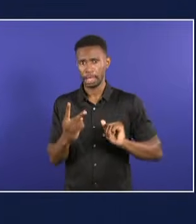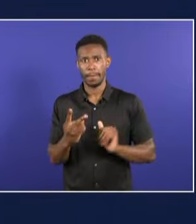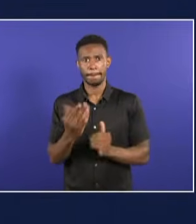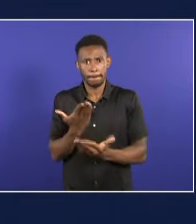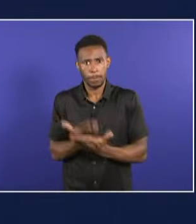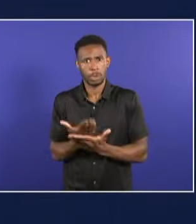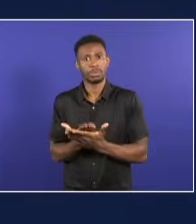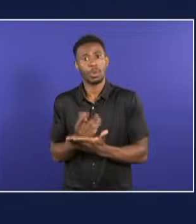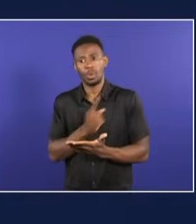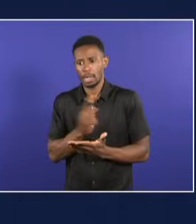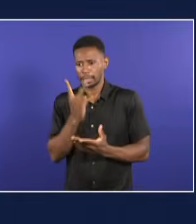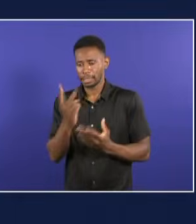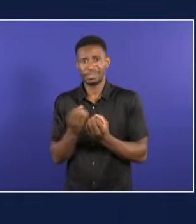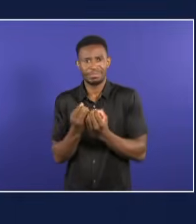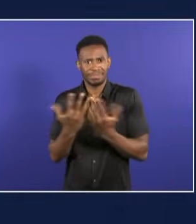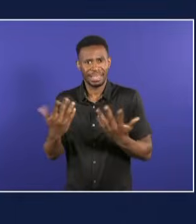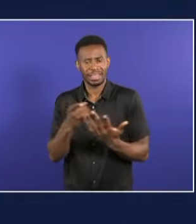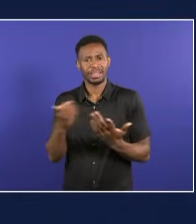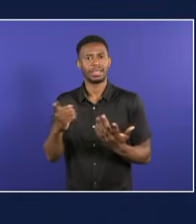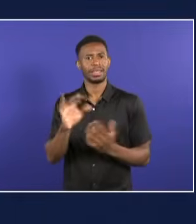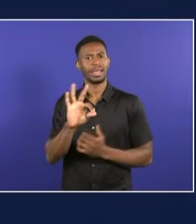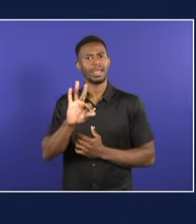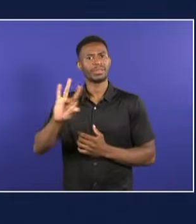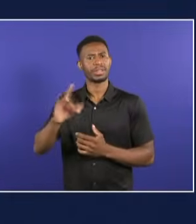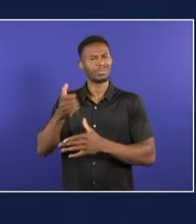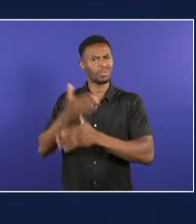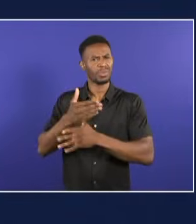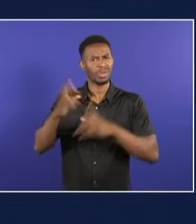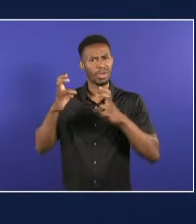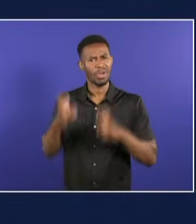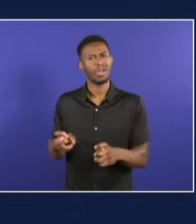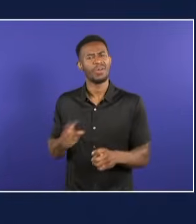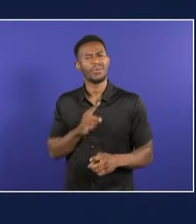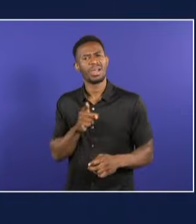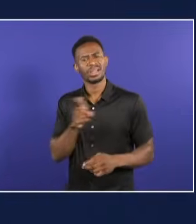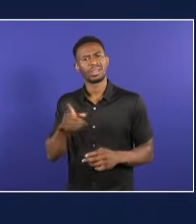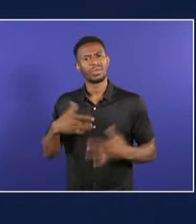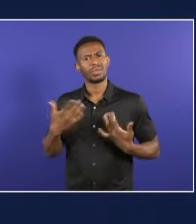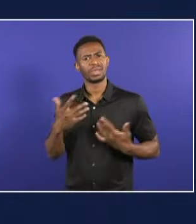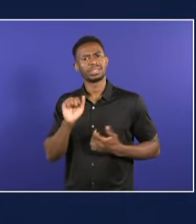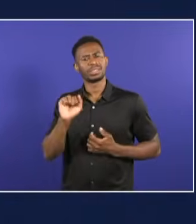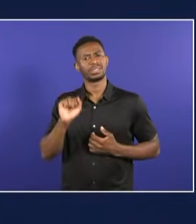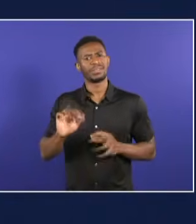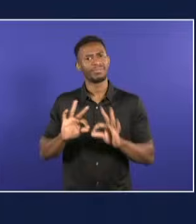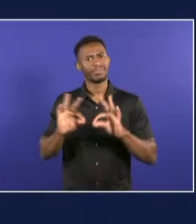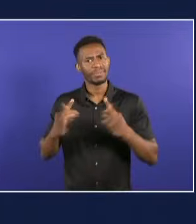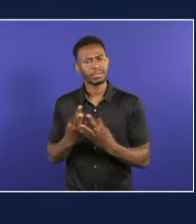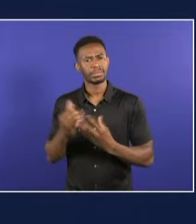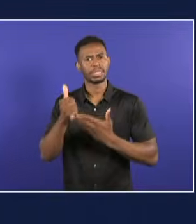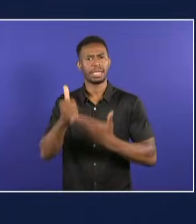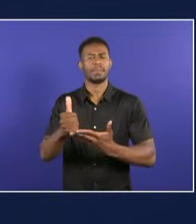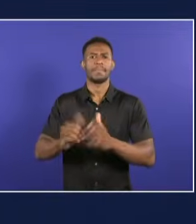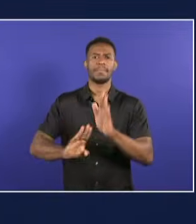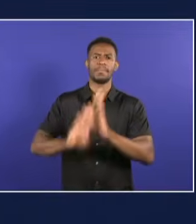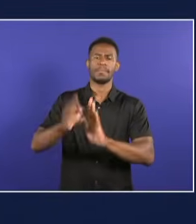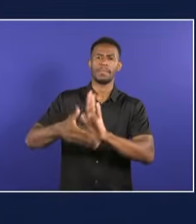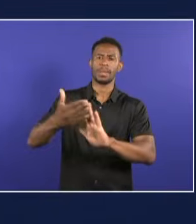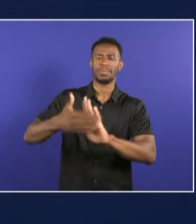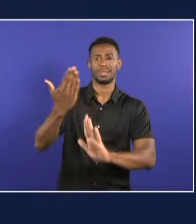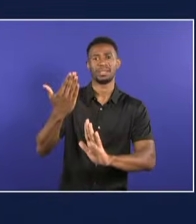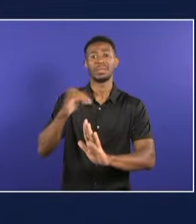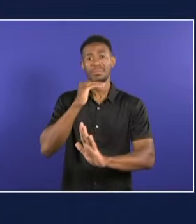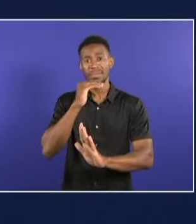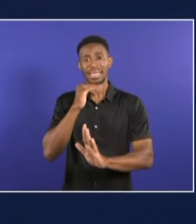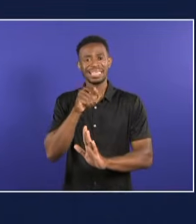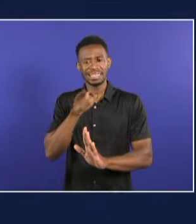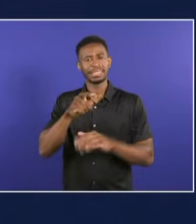are people who work hard every day to build better lives for their families. And they deserve a government that works